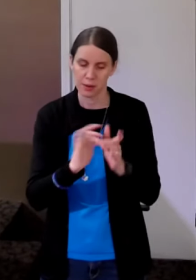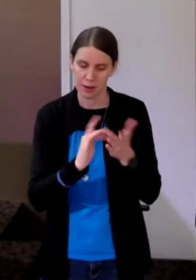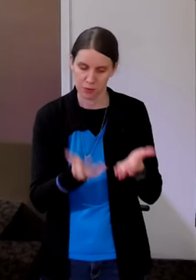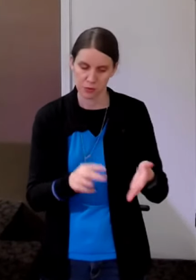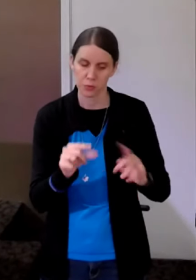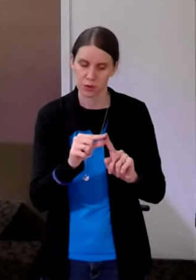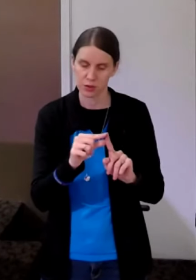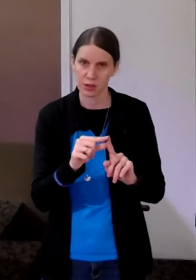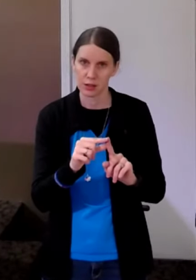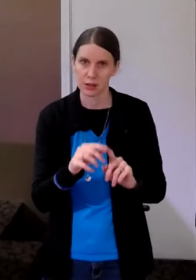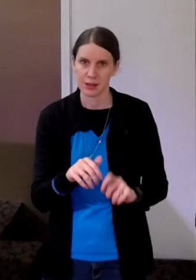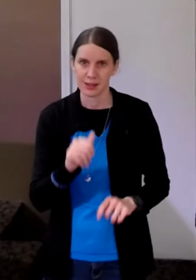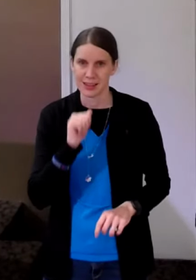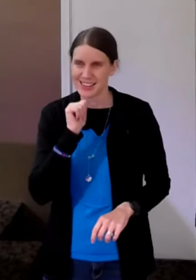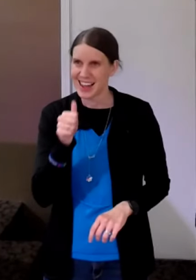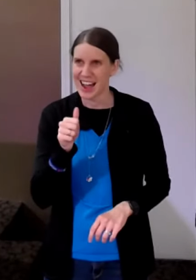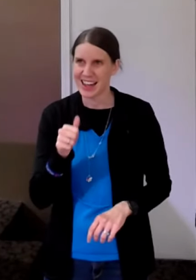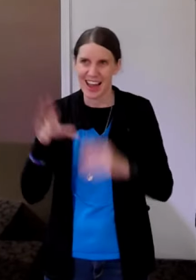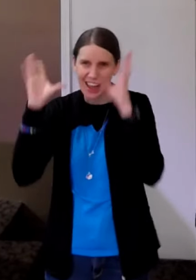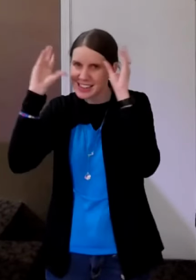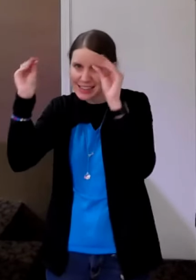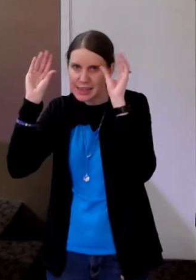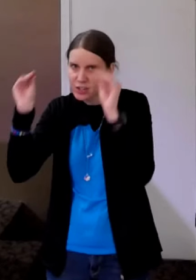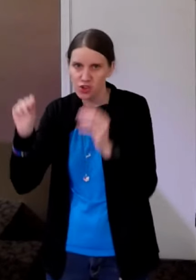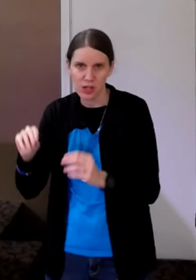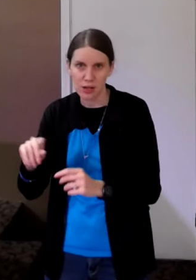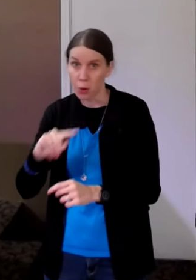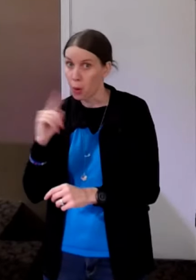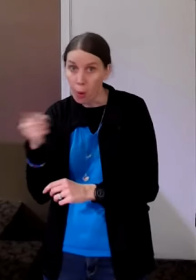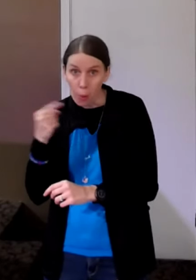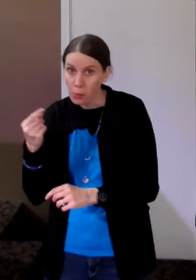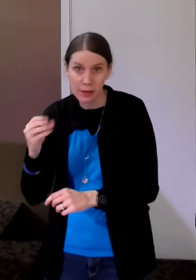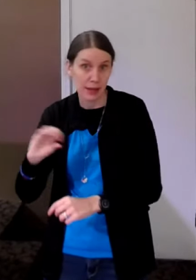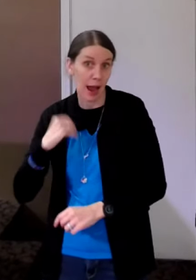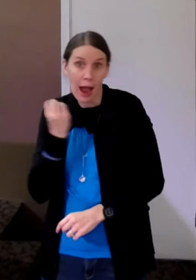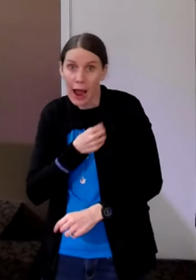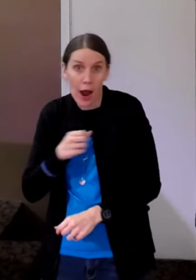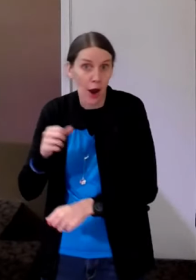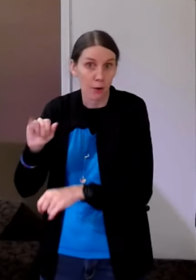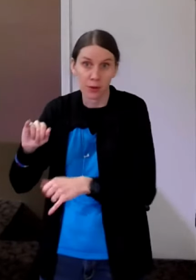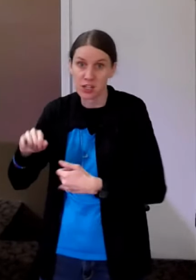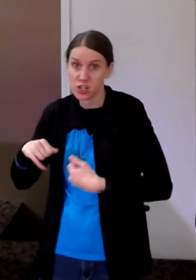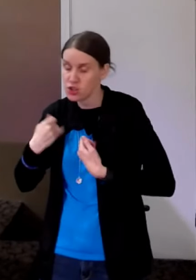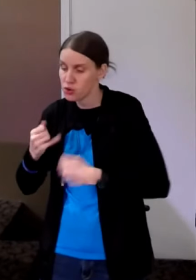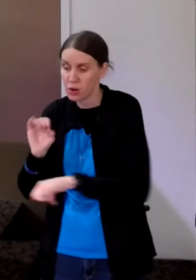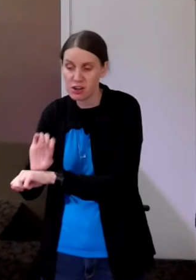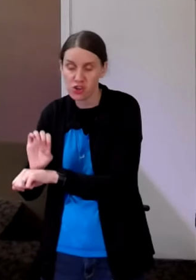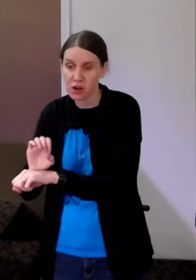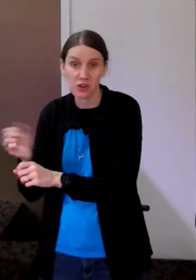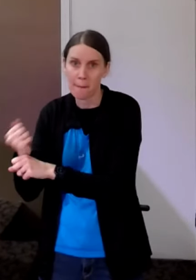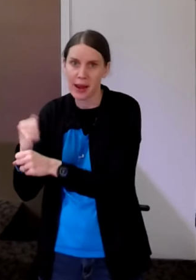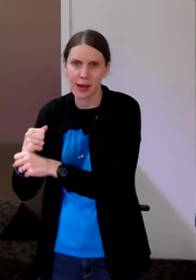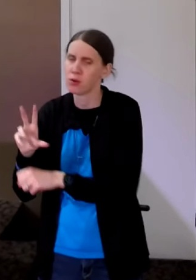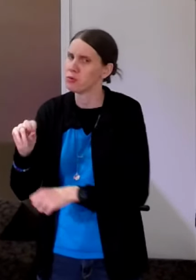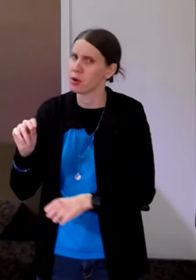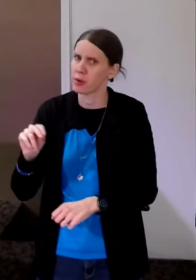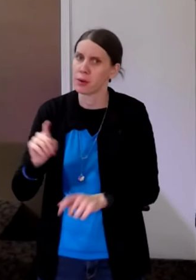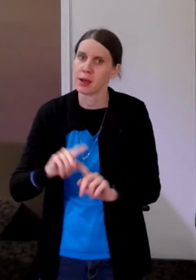some doctrine of joy or Baptist that we've made up, but we'll show you from God's own